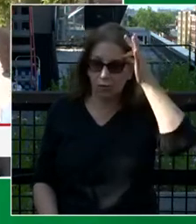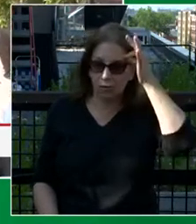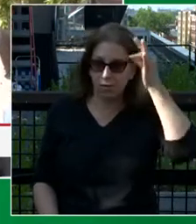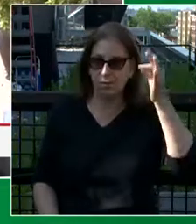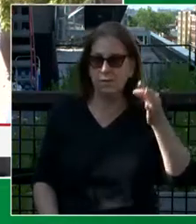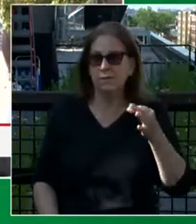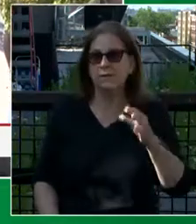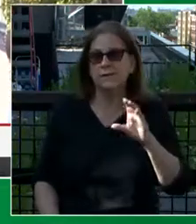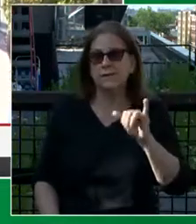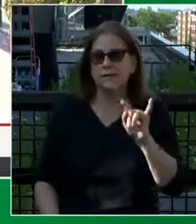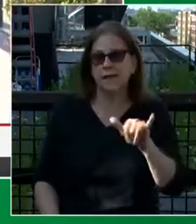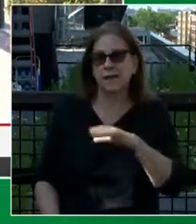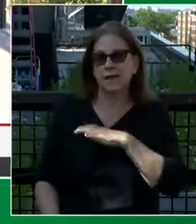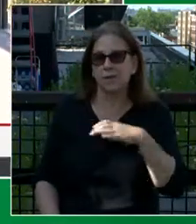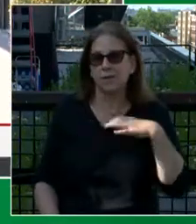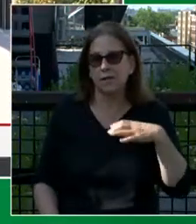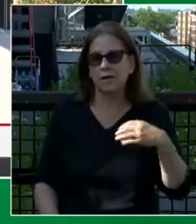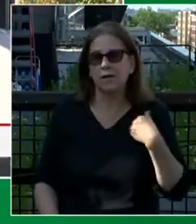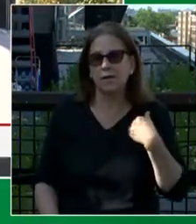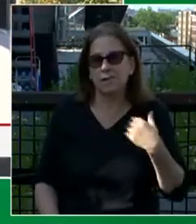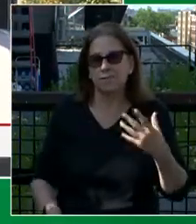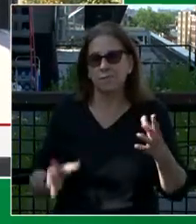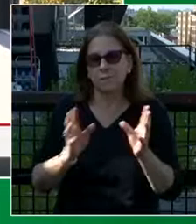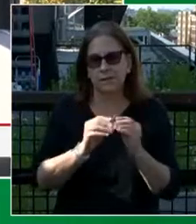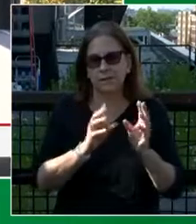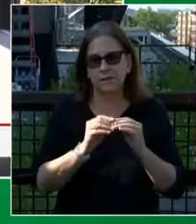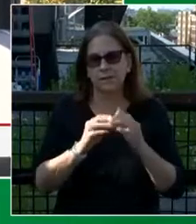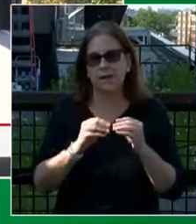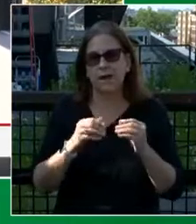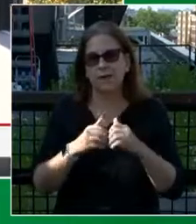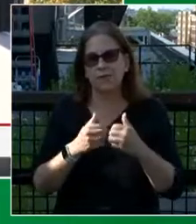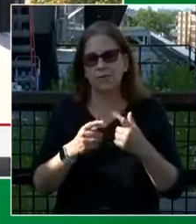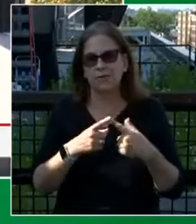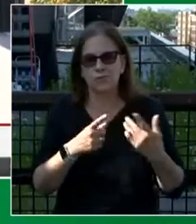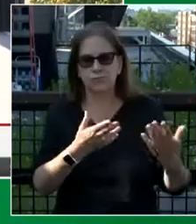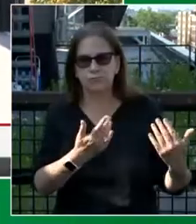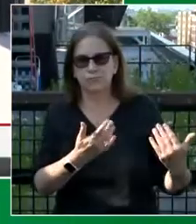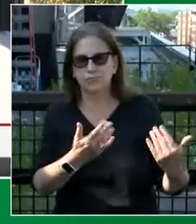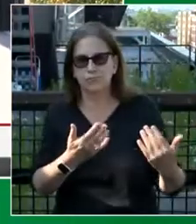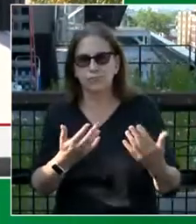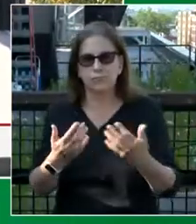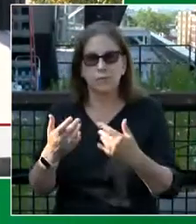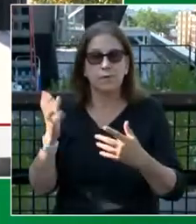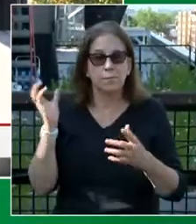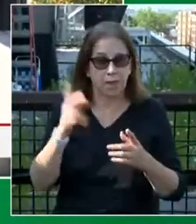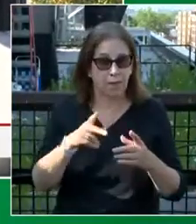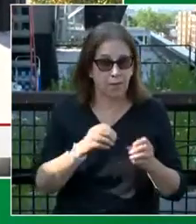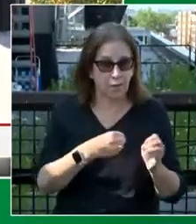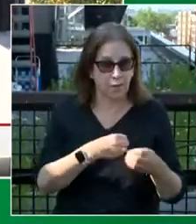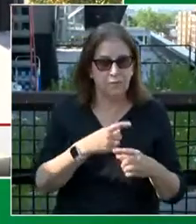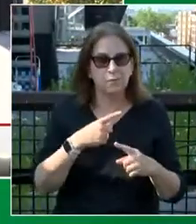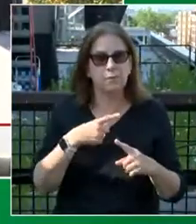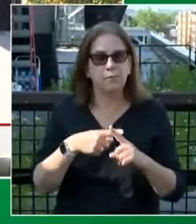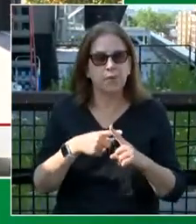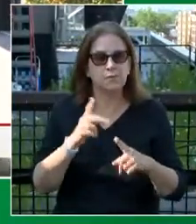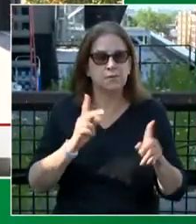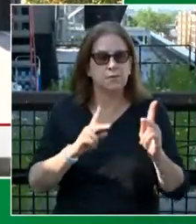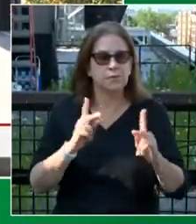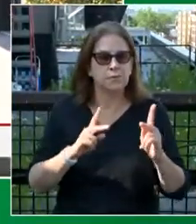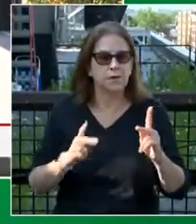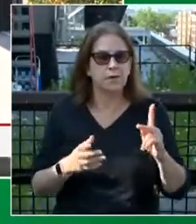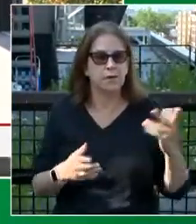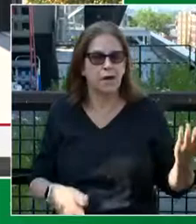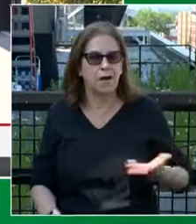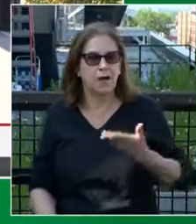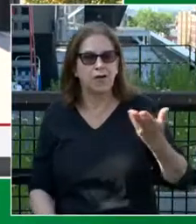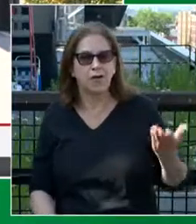work, not just for how we rethink the office, but how people re-enter the workforce. So we're really excited for them to